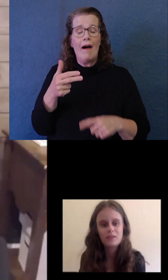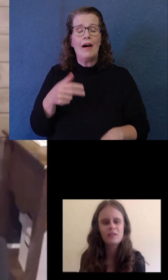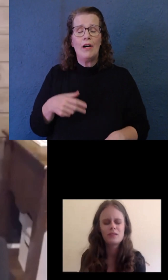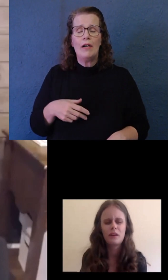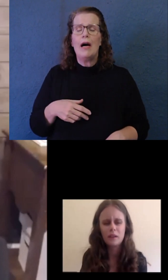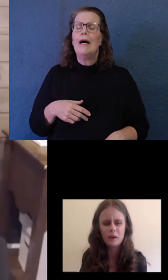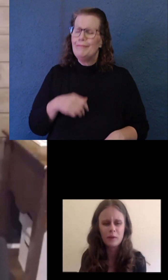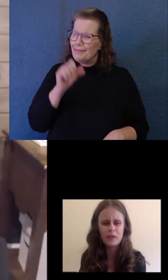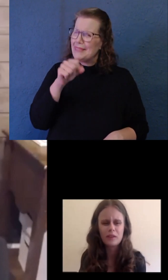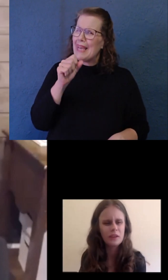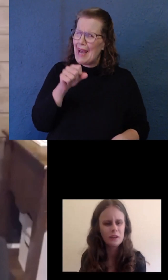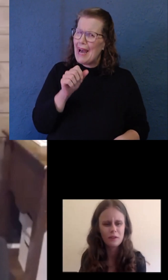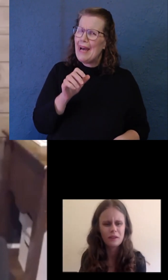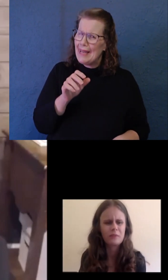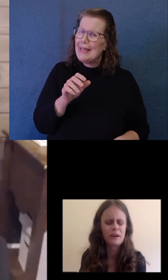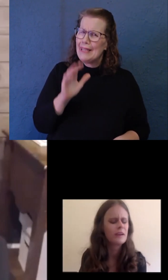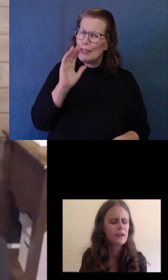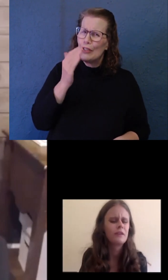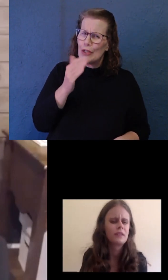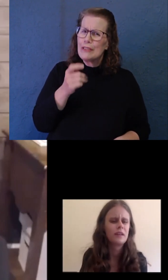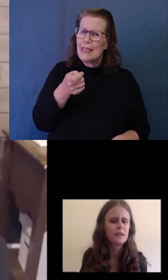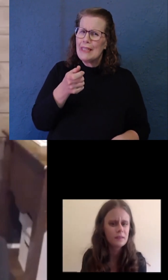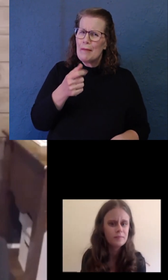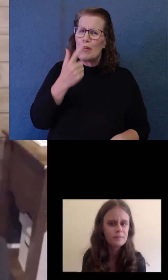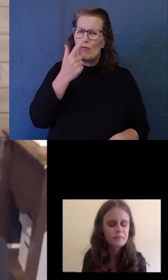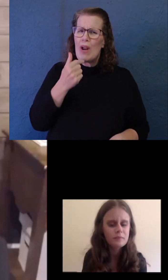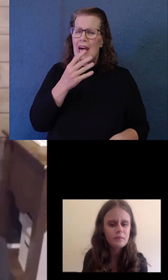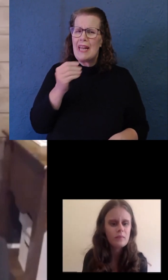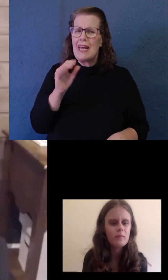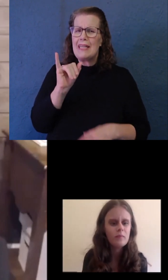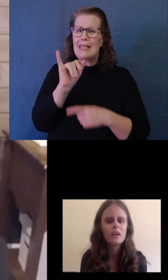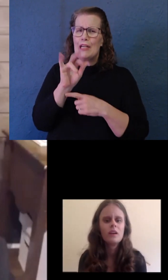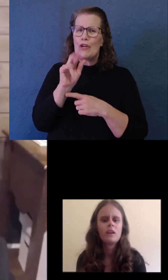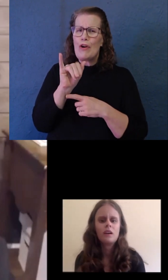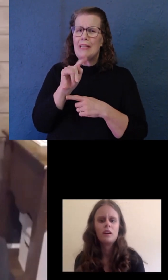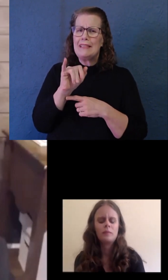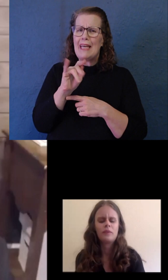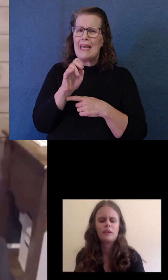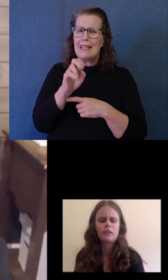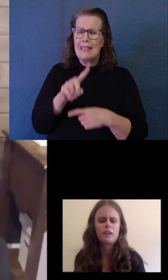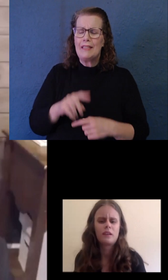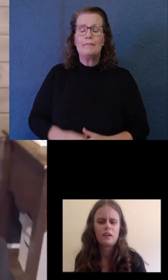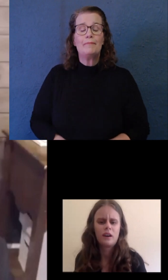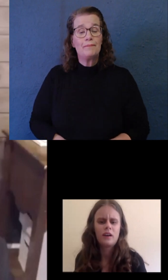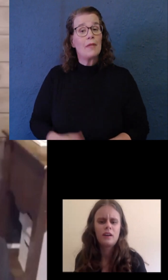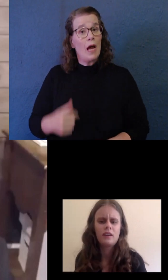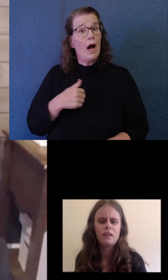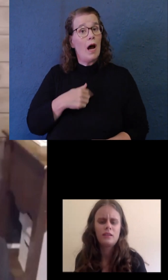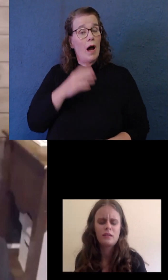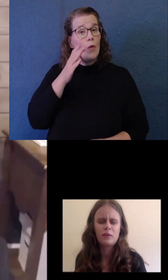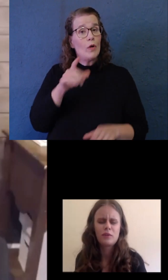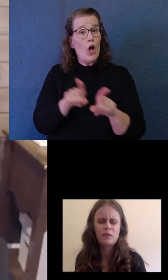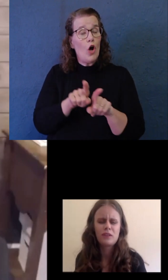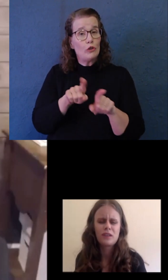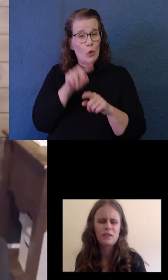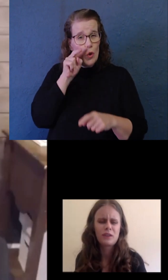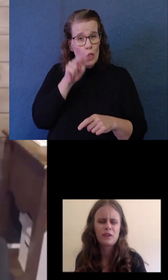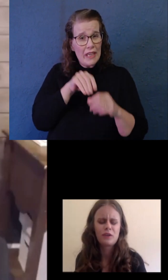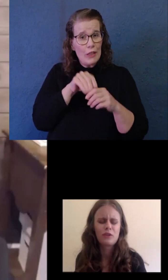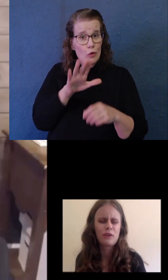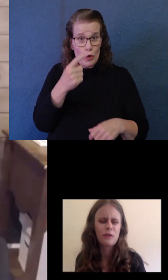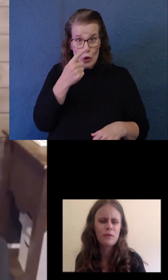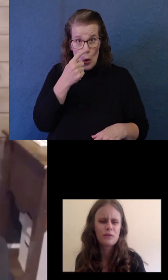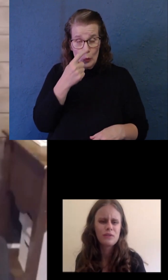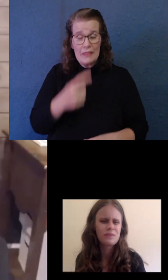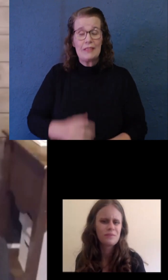Yeah, it does look a little bit you're like red and irritated. Um, I am also going to take a look